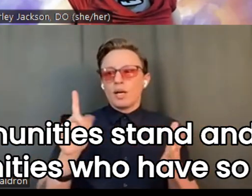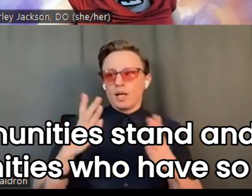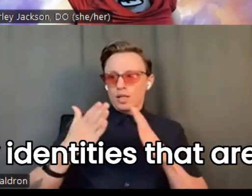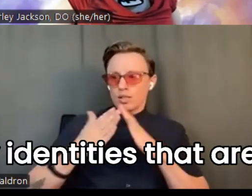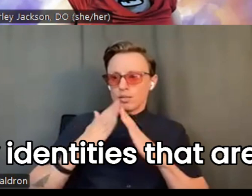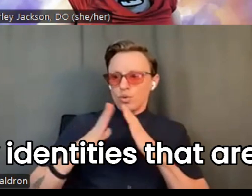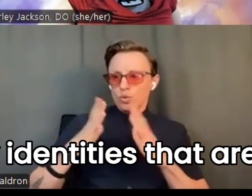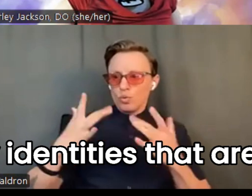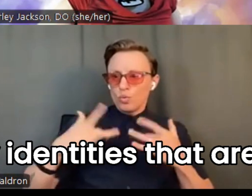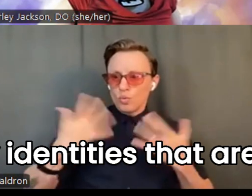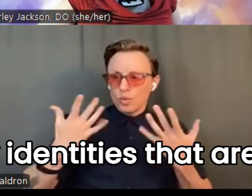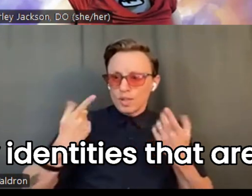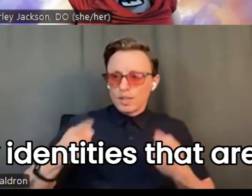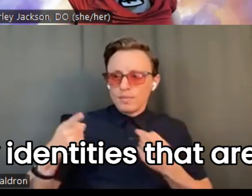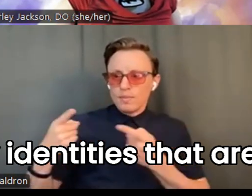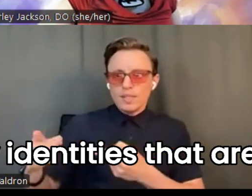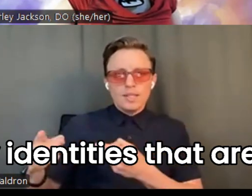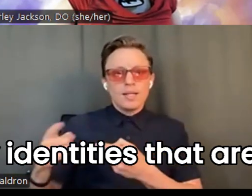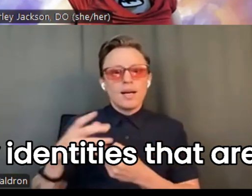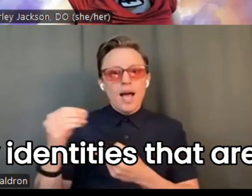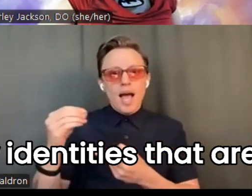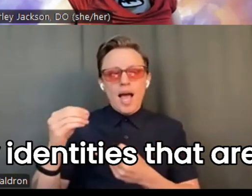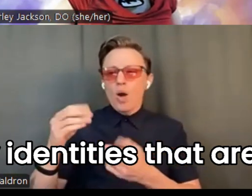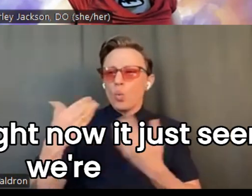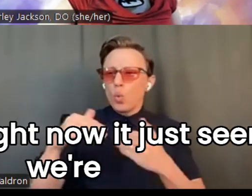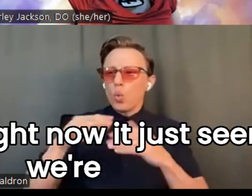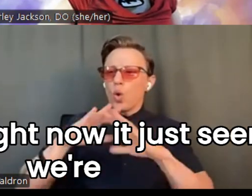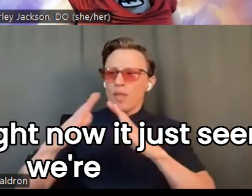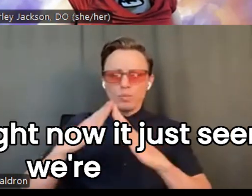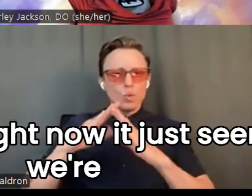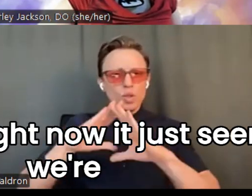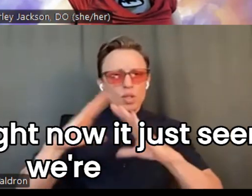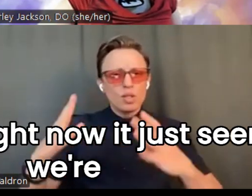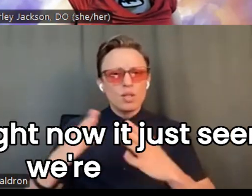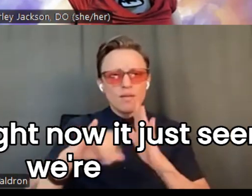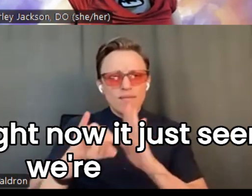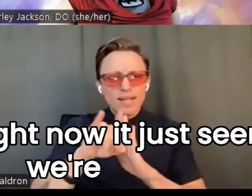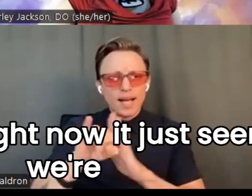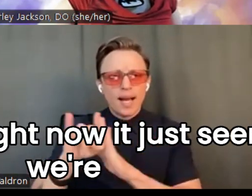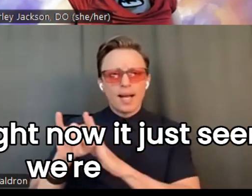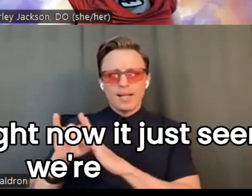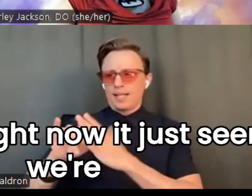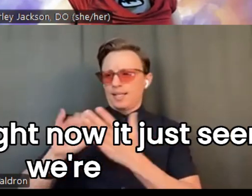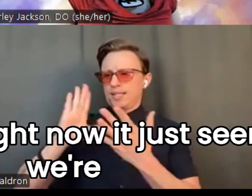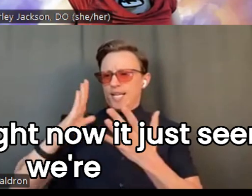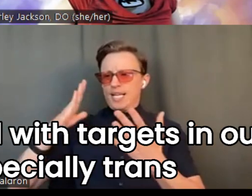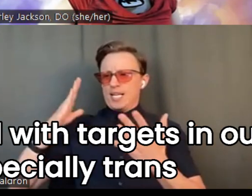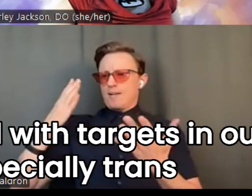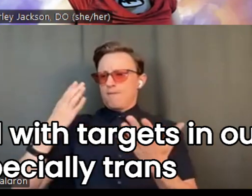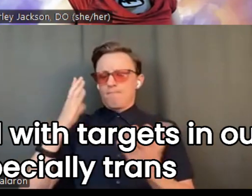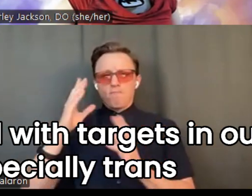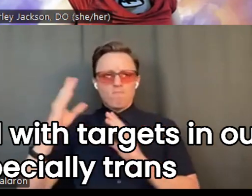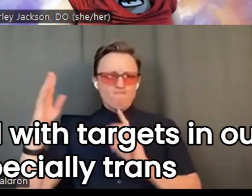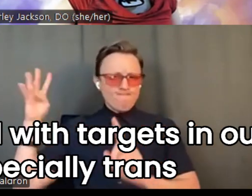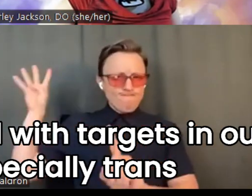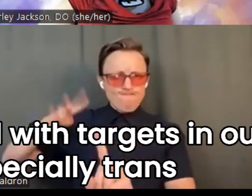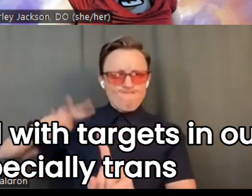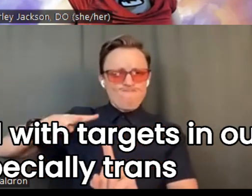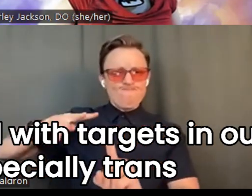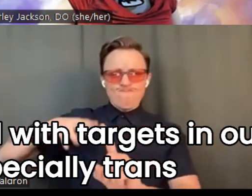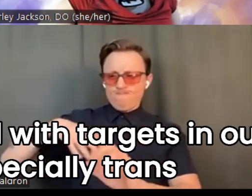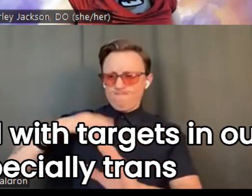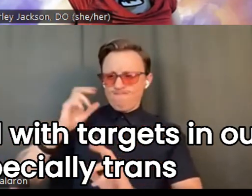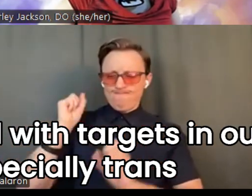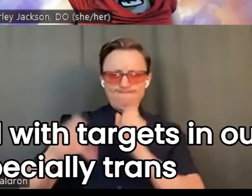who have so many identities that are under attack right now, it just seems like we're walking around with targets in our